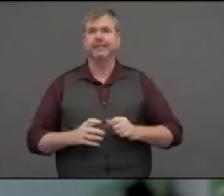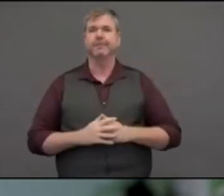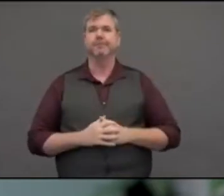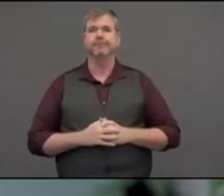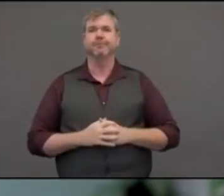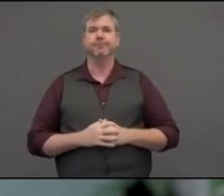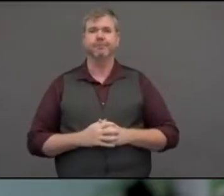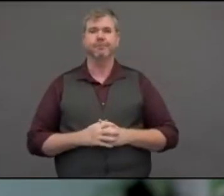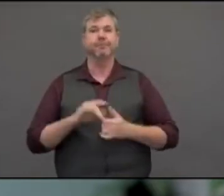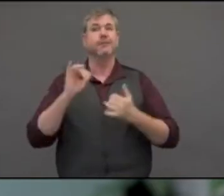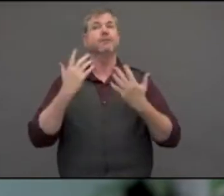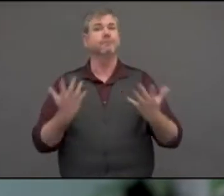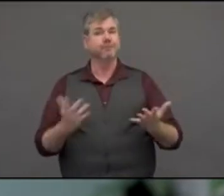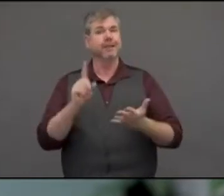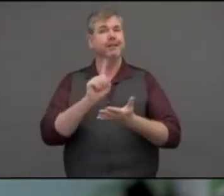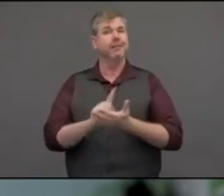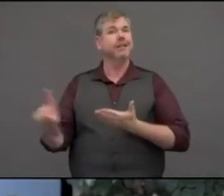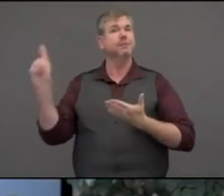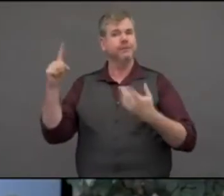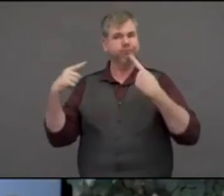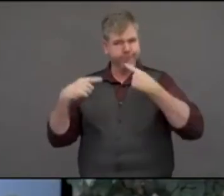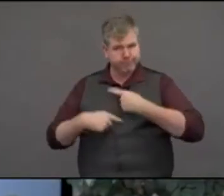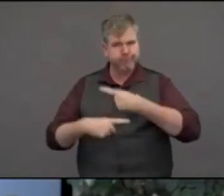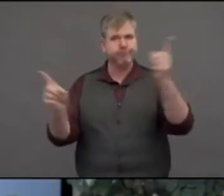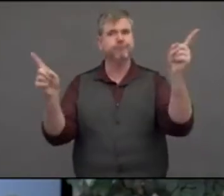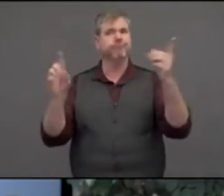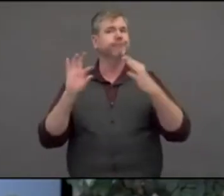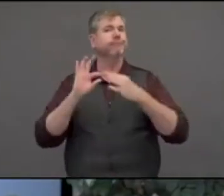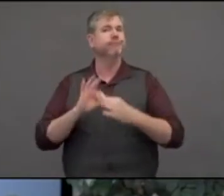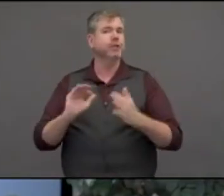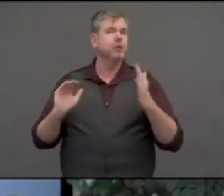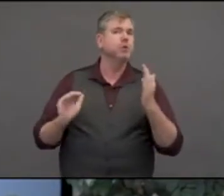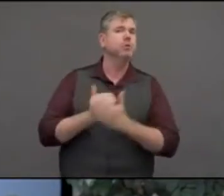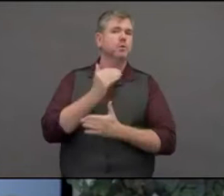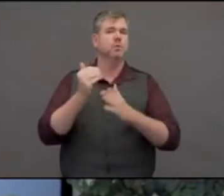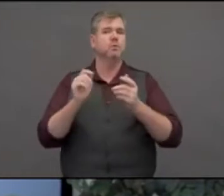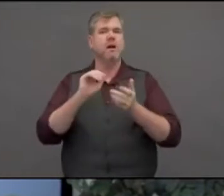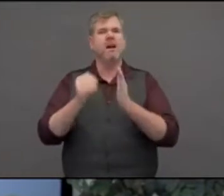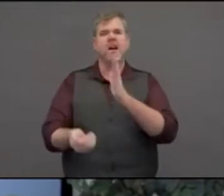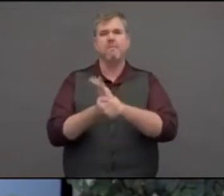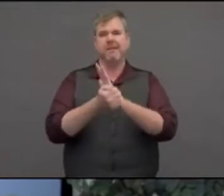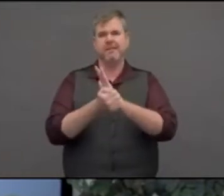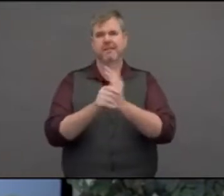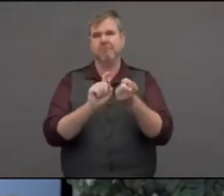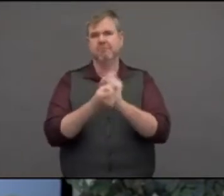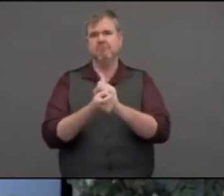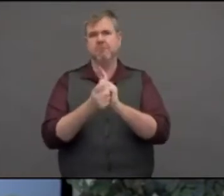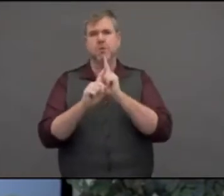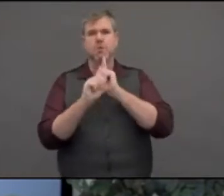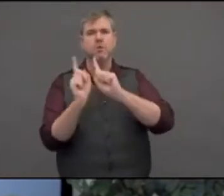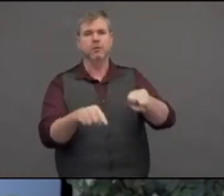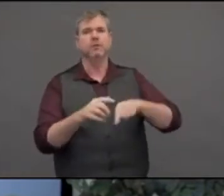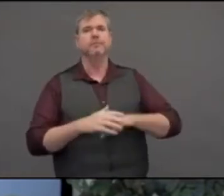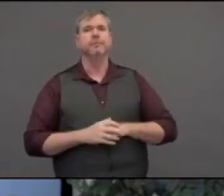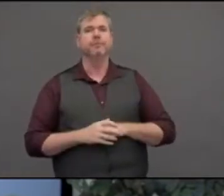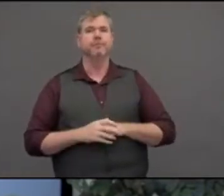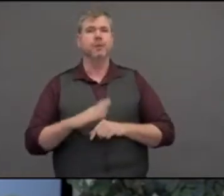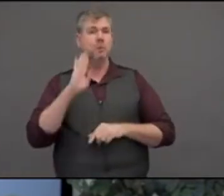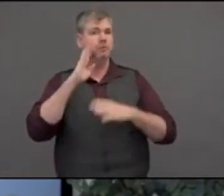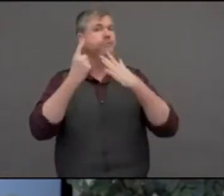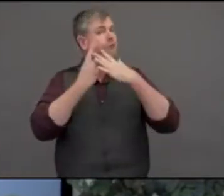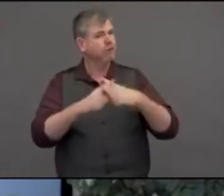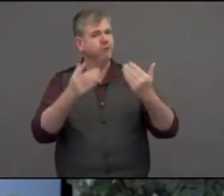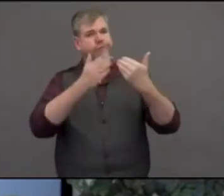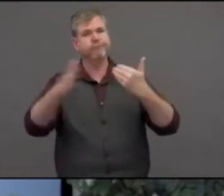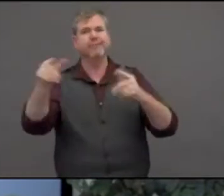order, which goes into effect this Friday. Now, James, I remember before the June order was issued and I remember